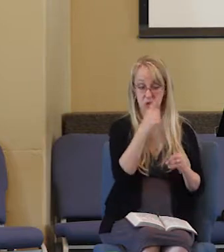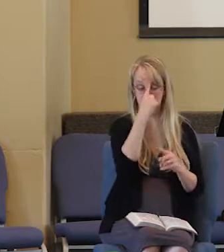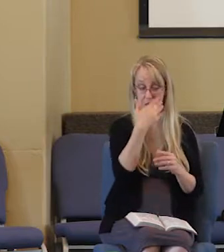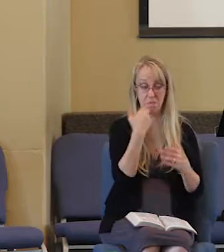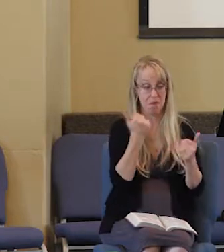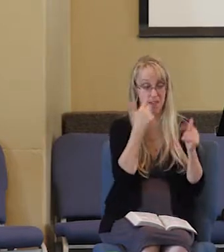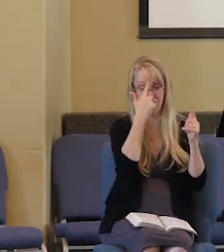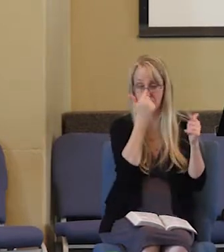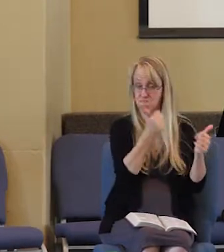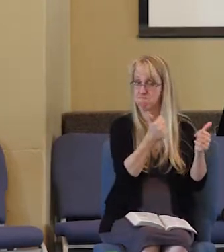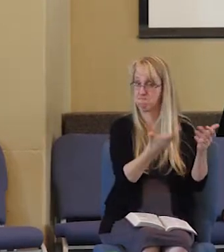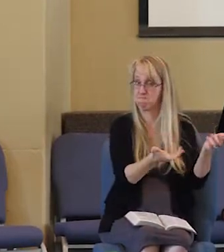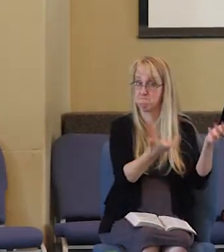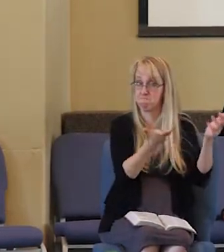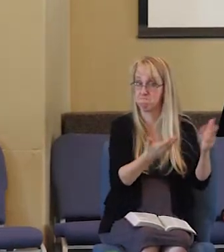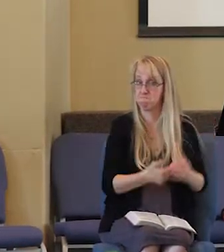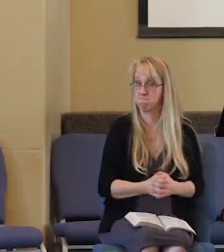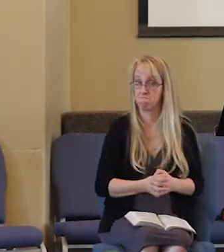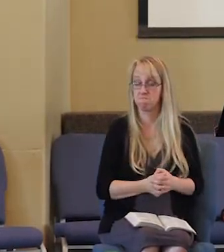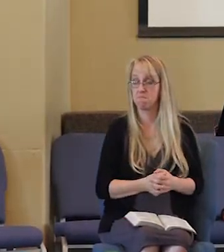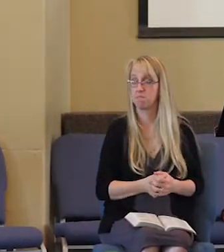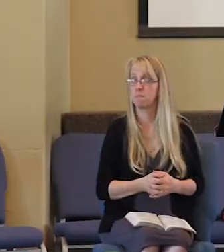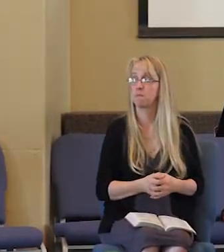Do what you think is best.